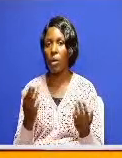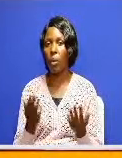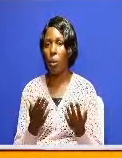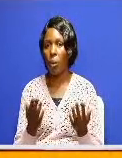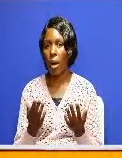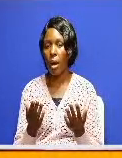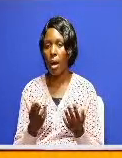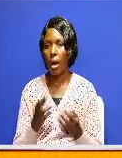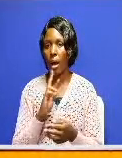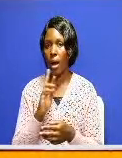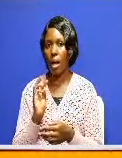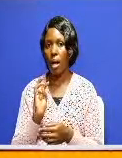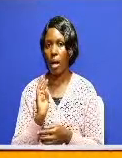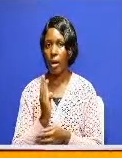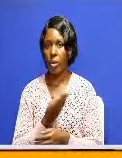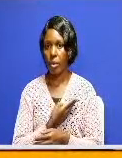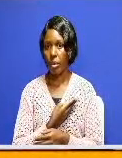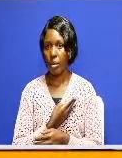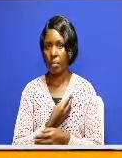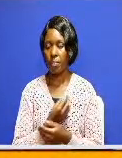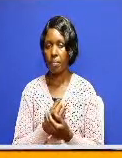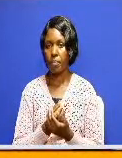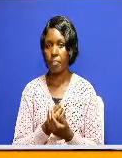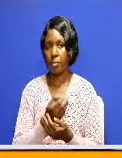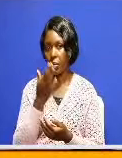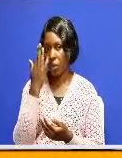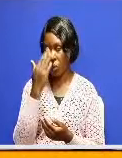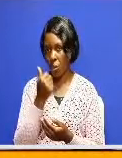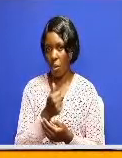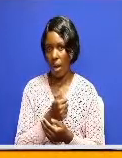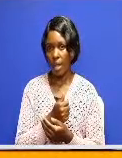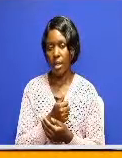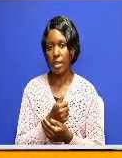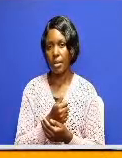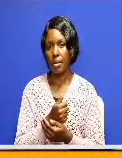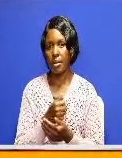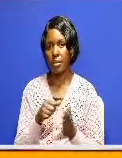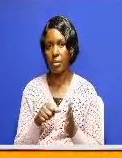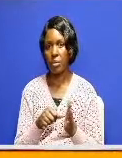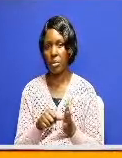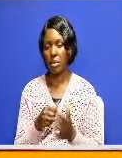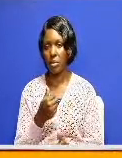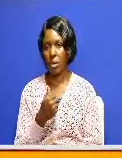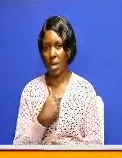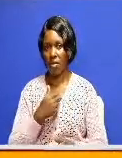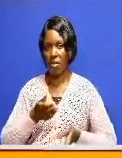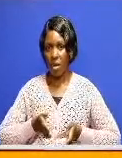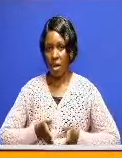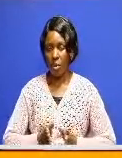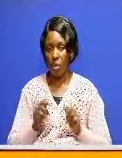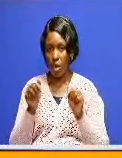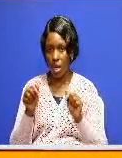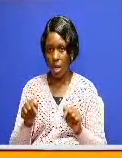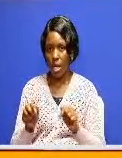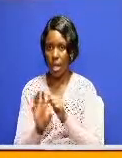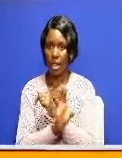we? Mtiambai, where are we? Kwa nini tufanyiwe madhara hivyo? And yet we were born in Kenya. Only that the